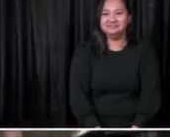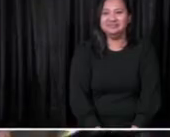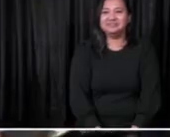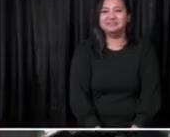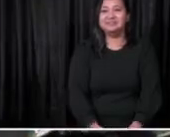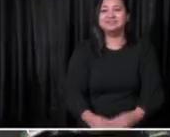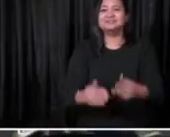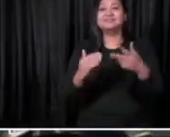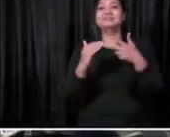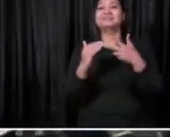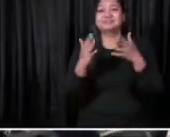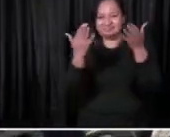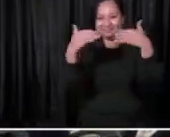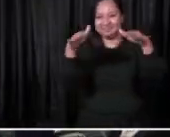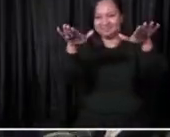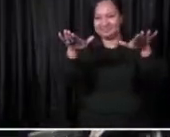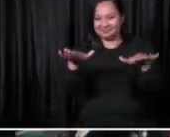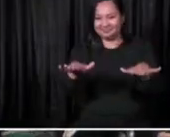Please be seated.